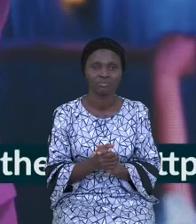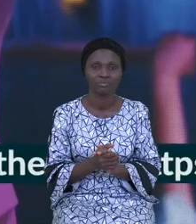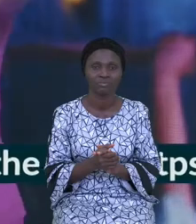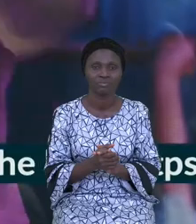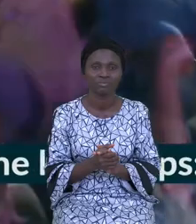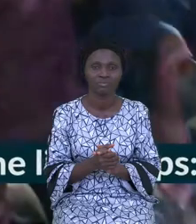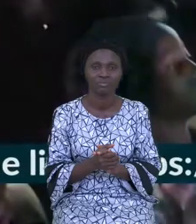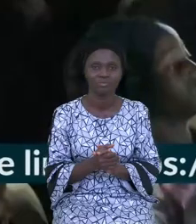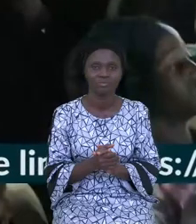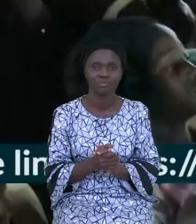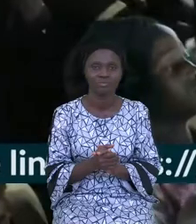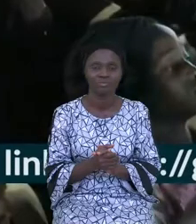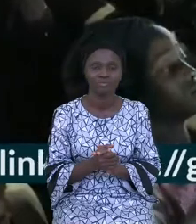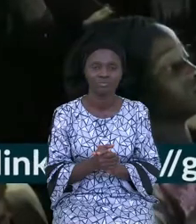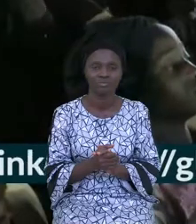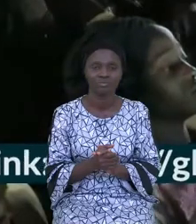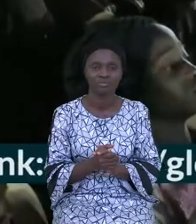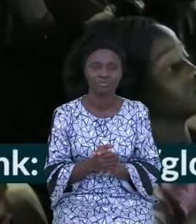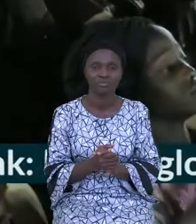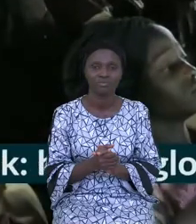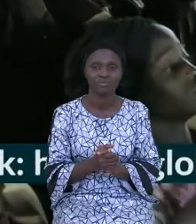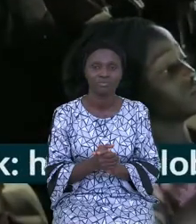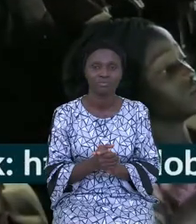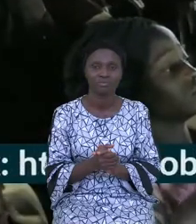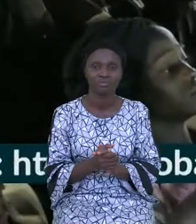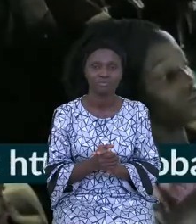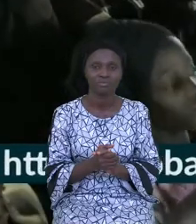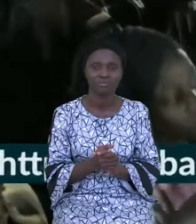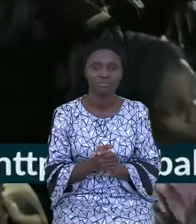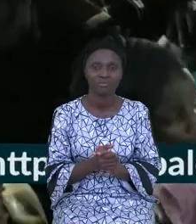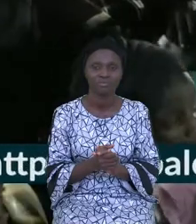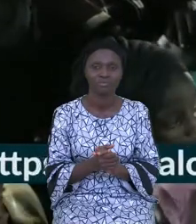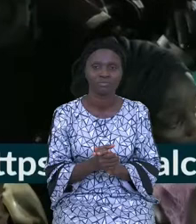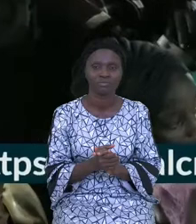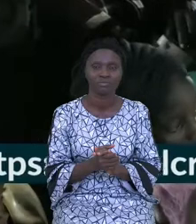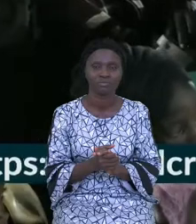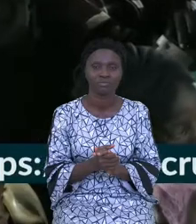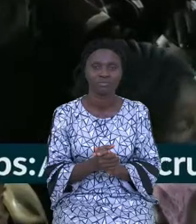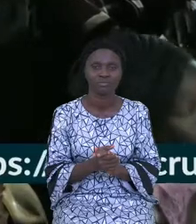Okay, that one I finish. What of here?